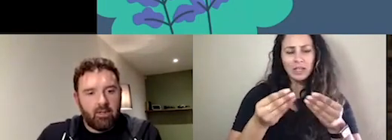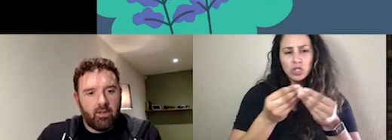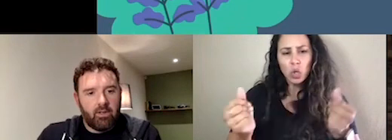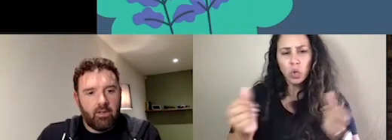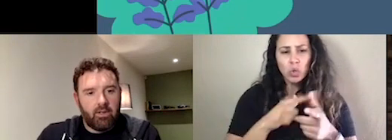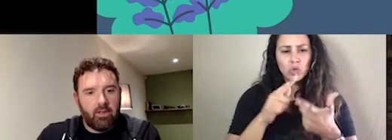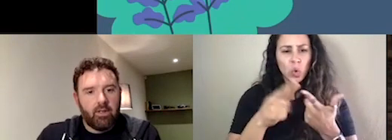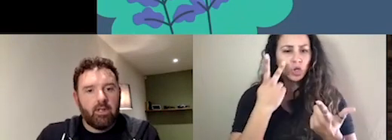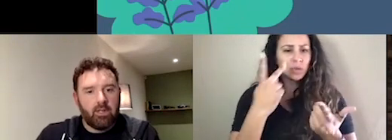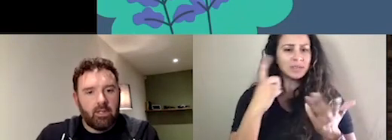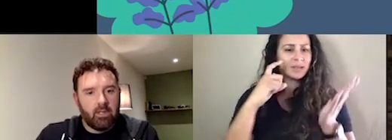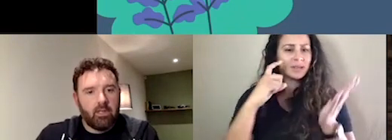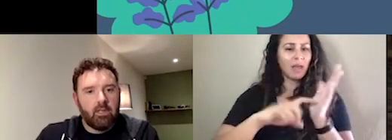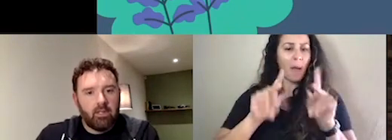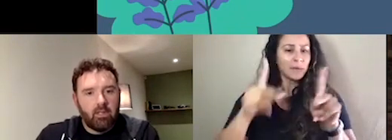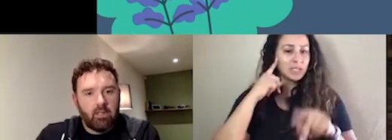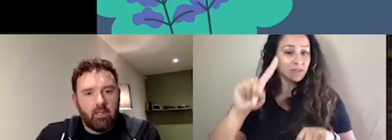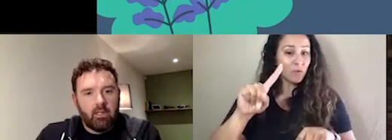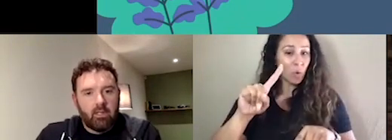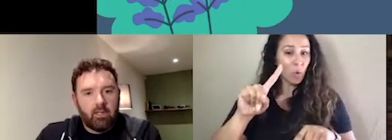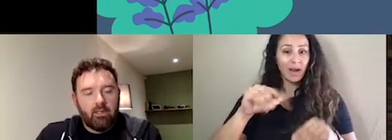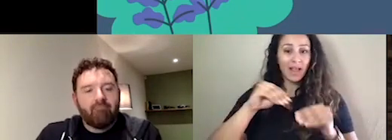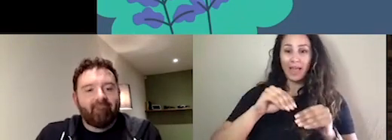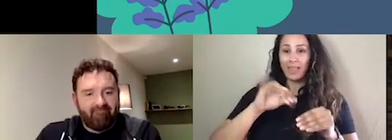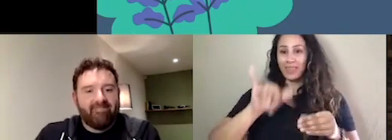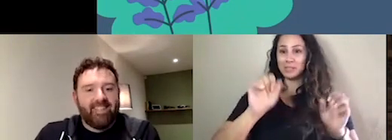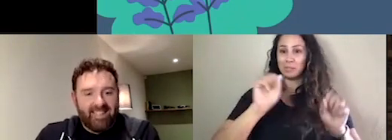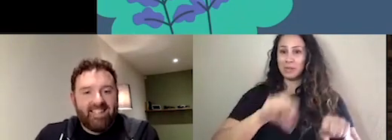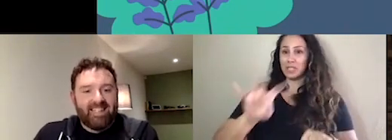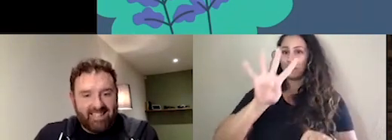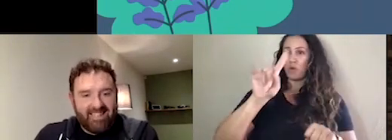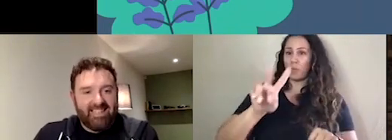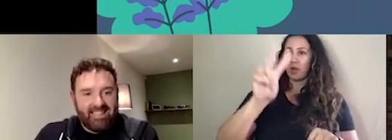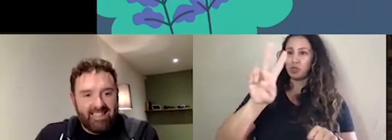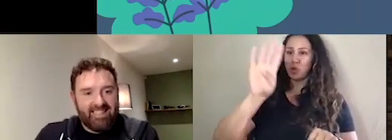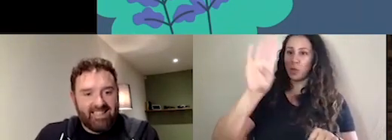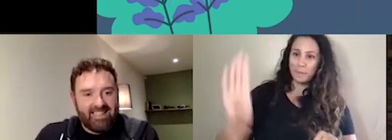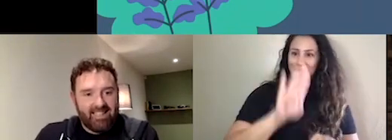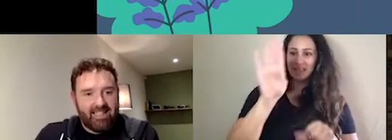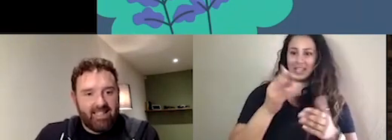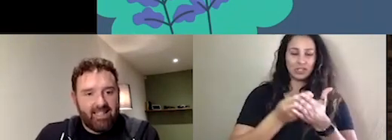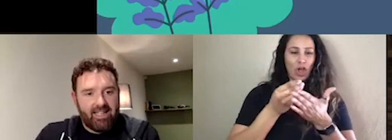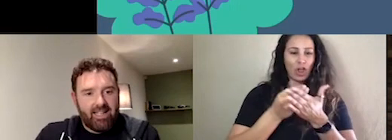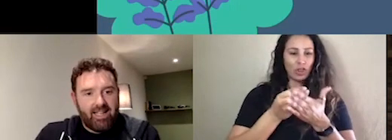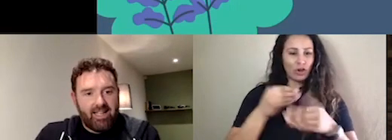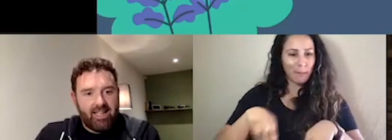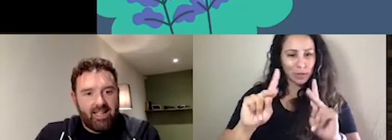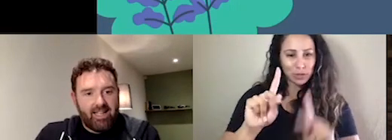opportunities for in this potential $4.2 billion opportunity?